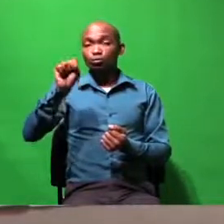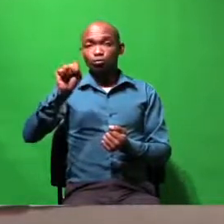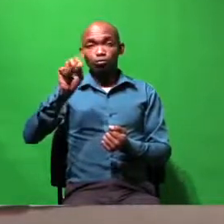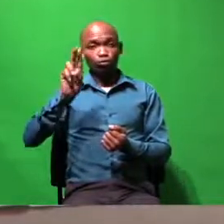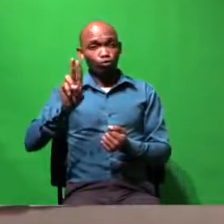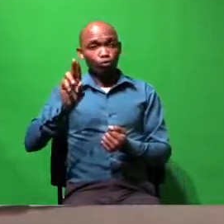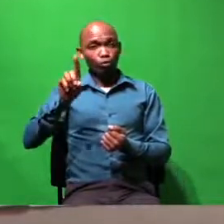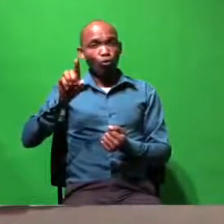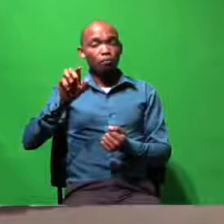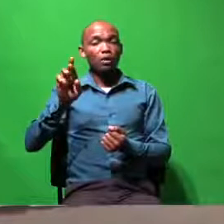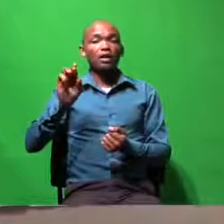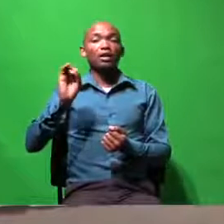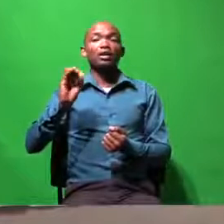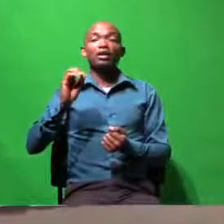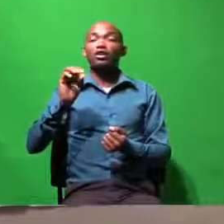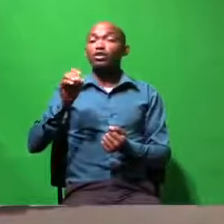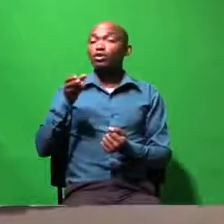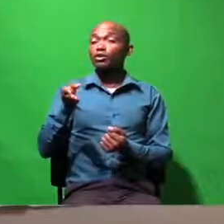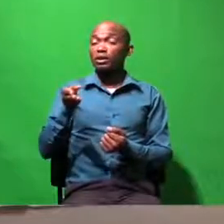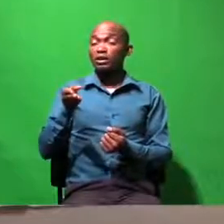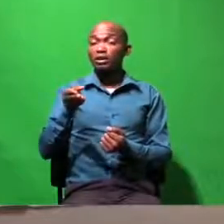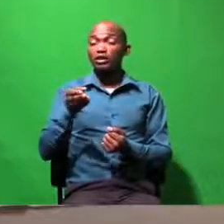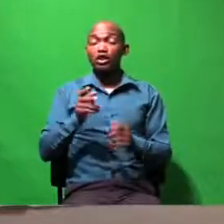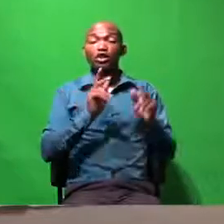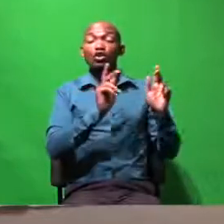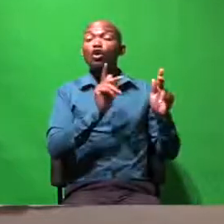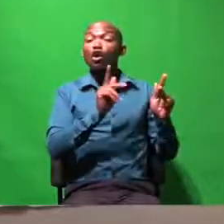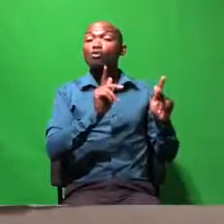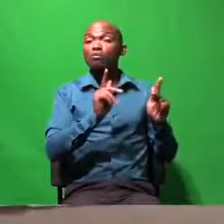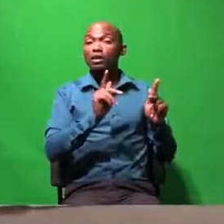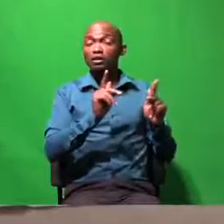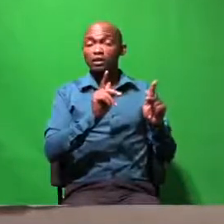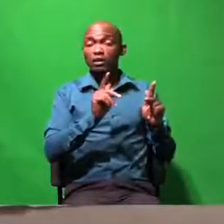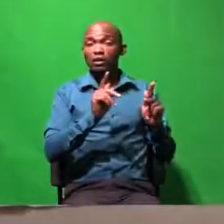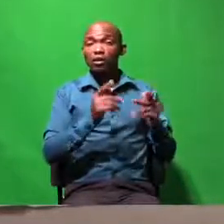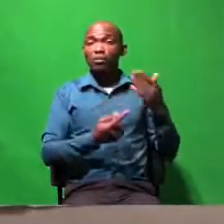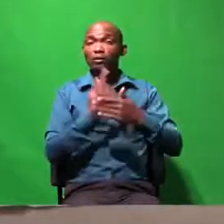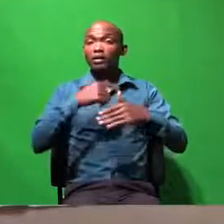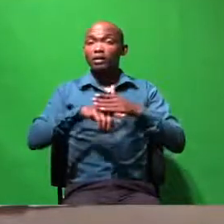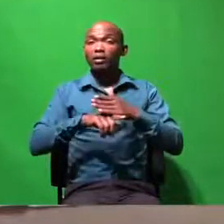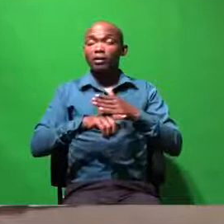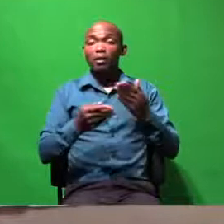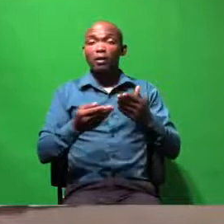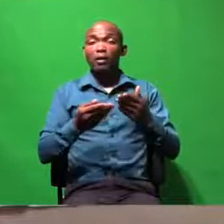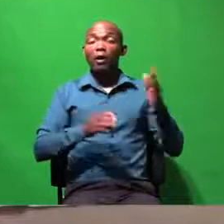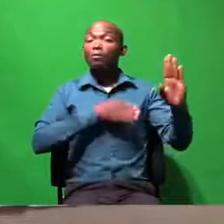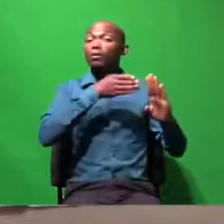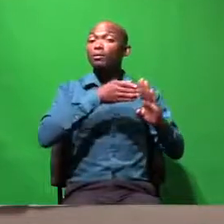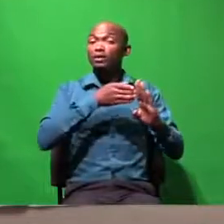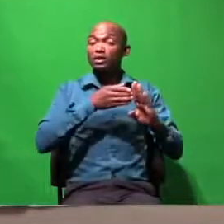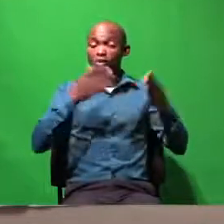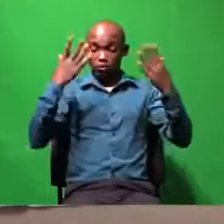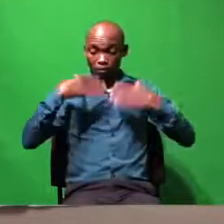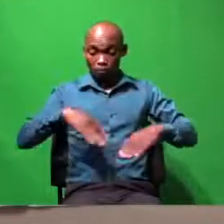have inferior. Superior vena cava normally located at the upper parts of the body, and